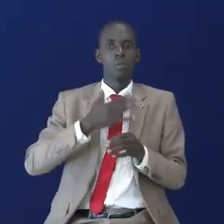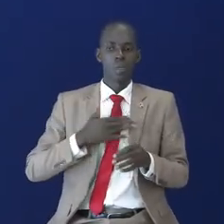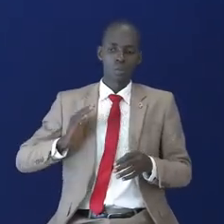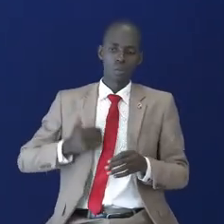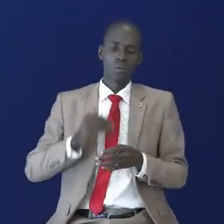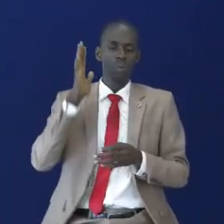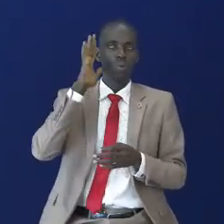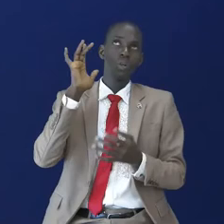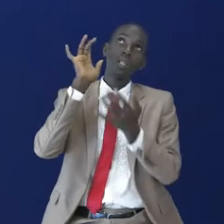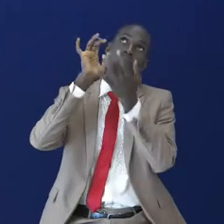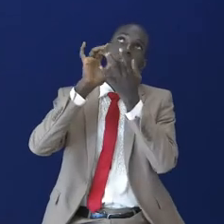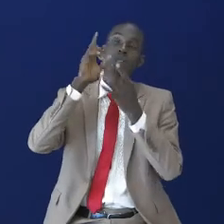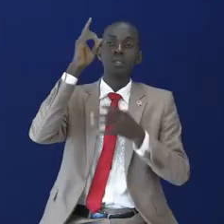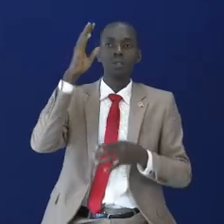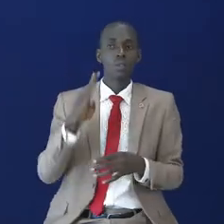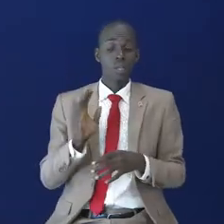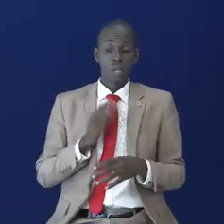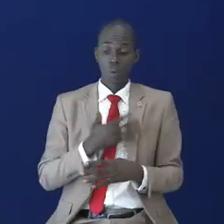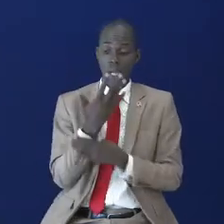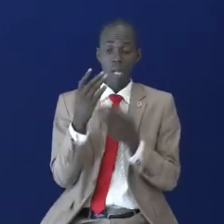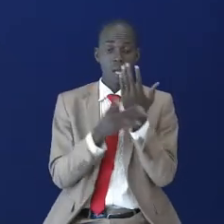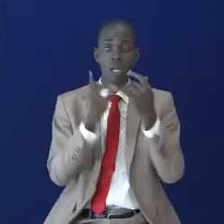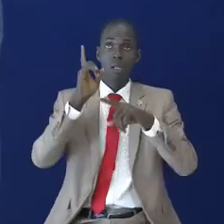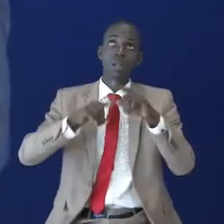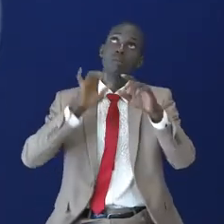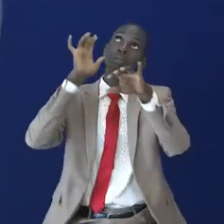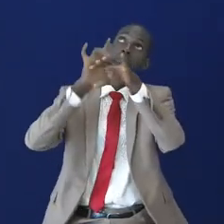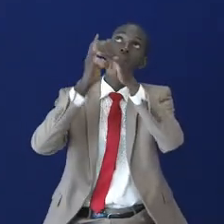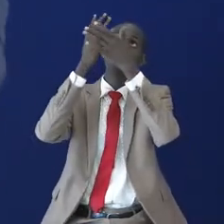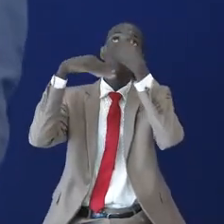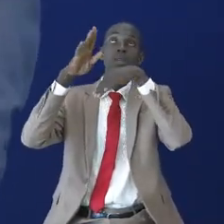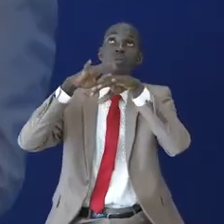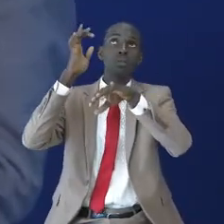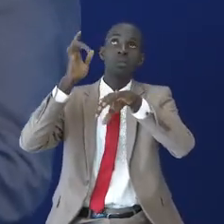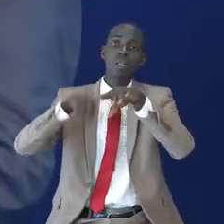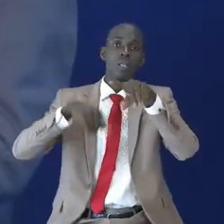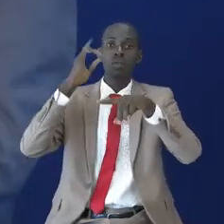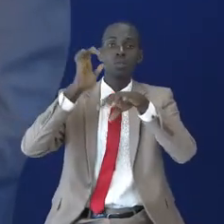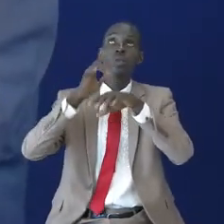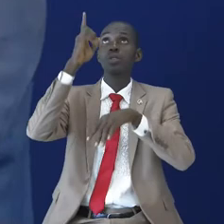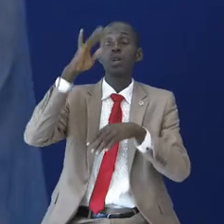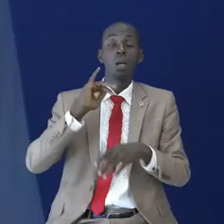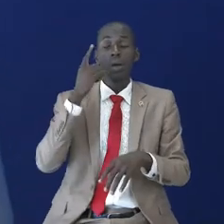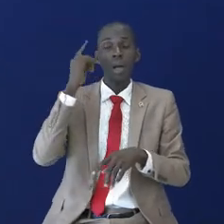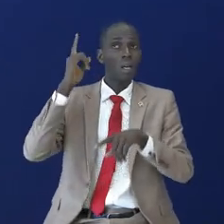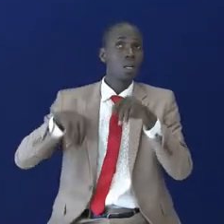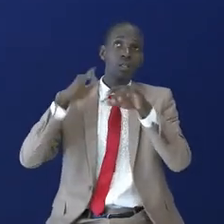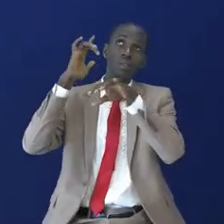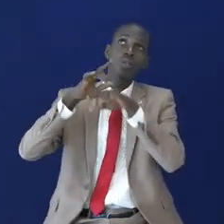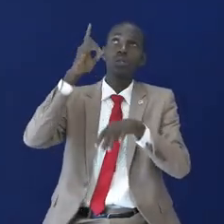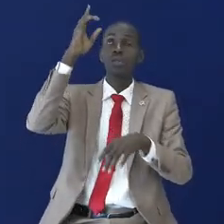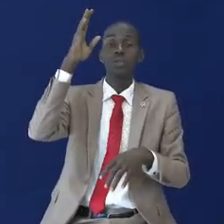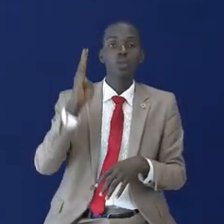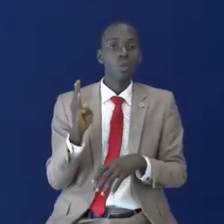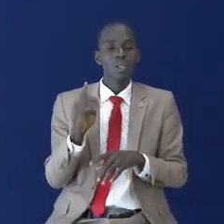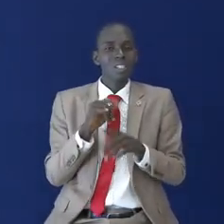God. Our hands cannot contact God. Our eyes cannot contact God. It's the